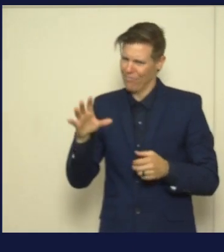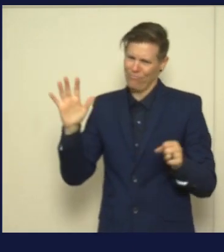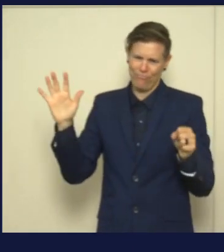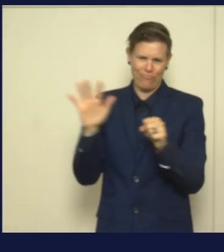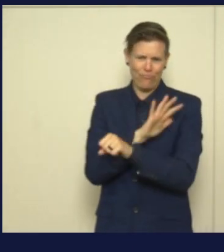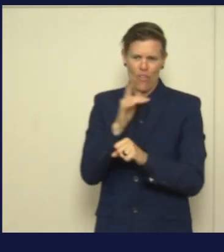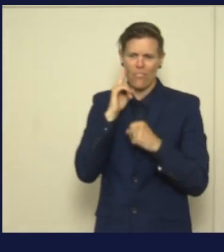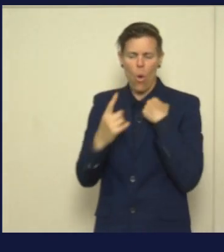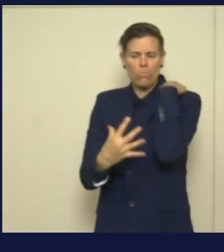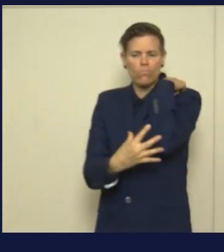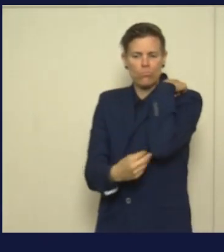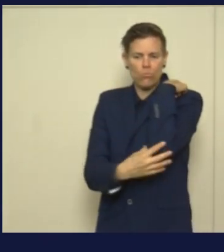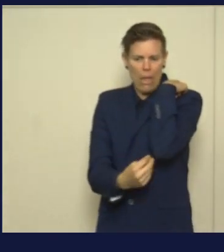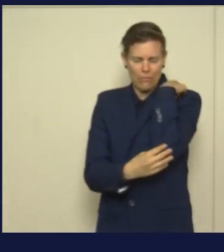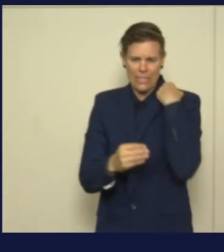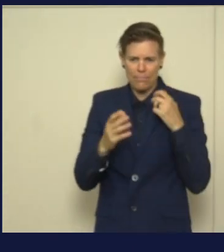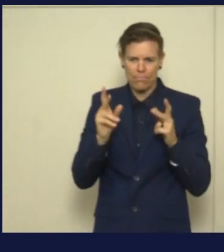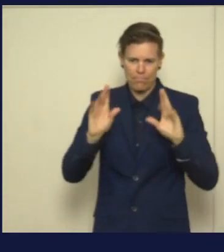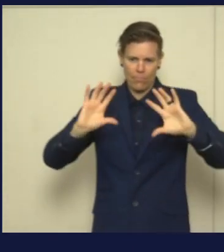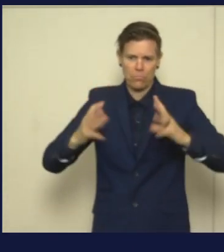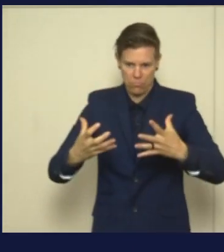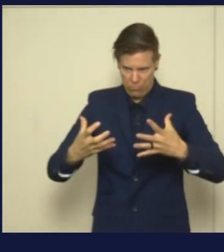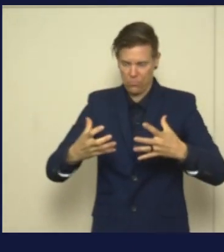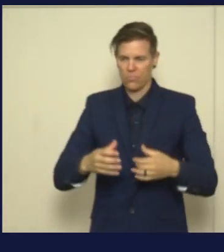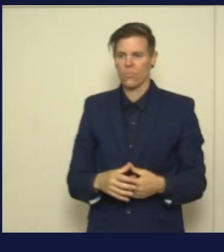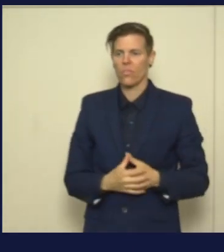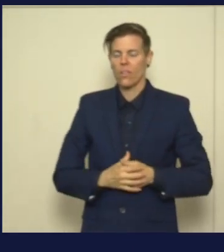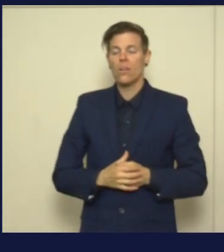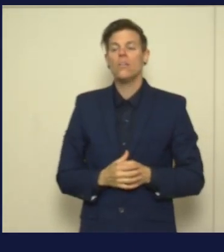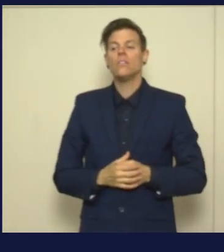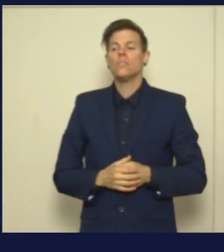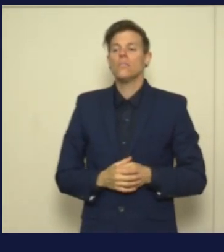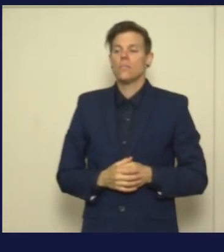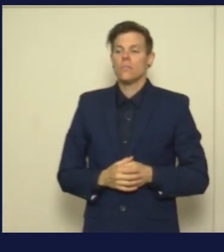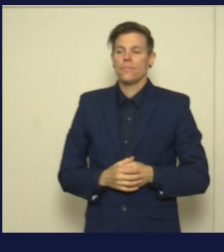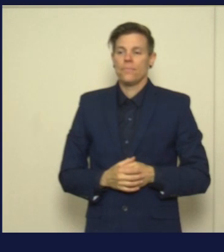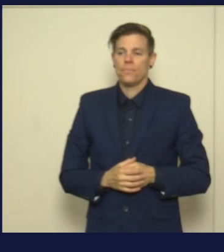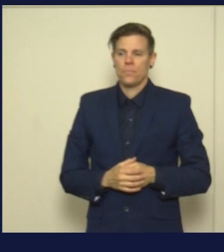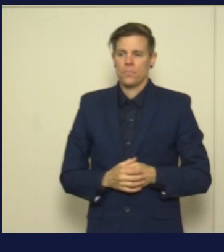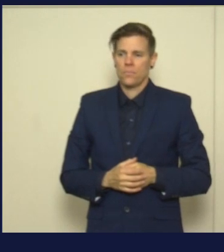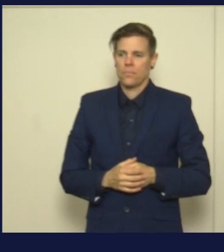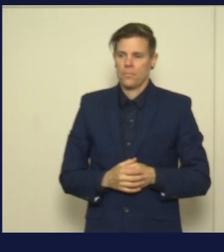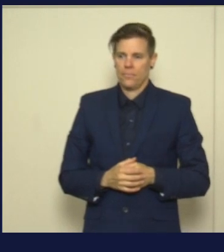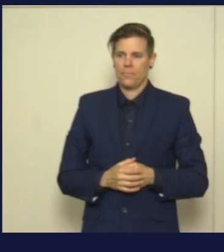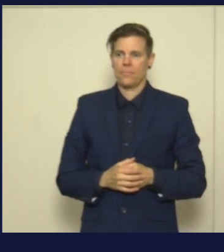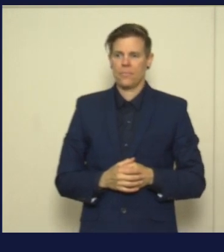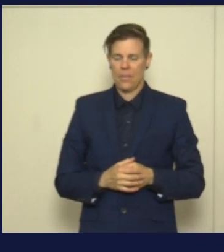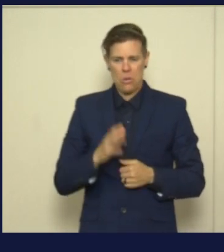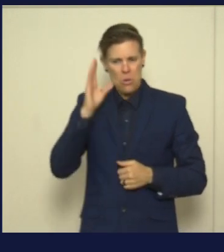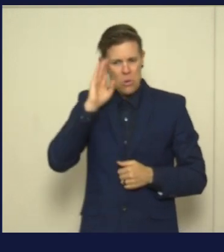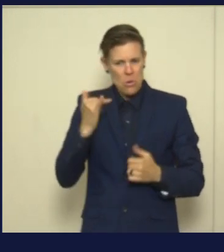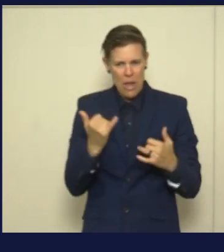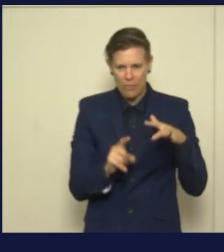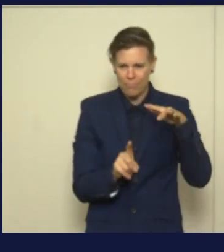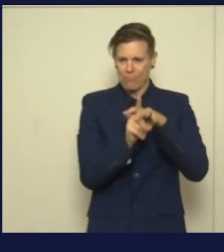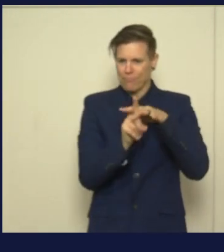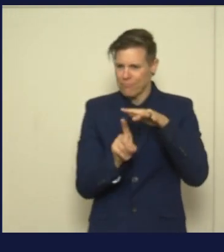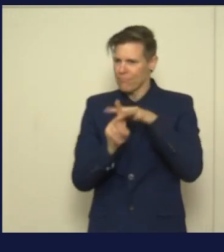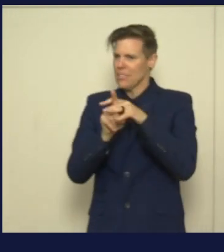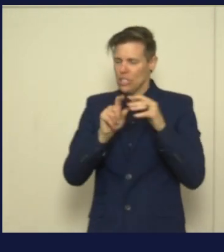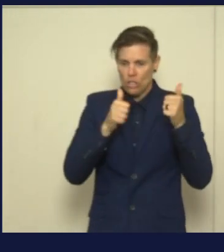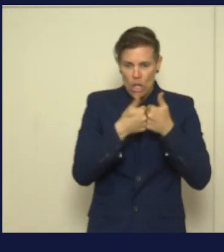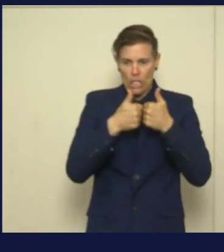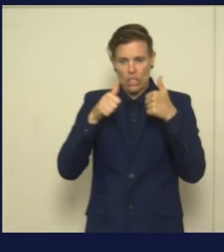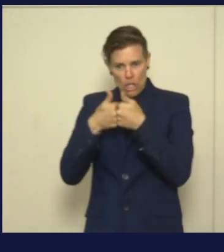$52,400 for a family of 4. And again, with all of our challenges, I'd love to have better federal opportunities here, but we're